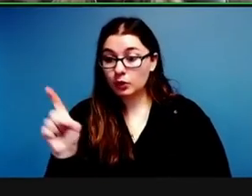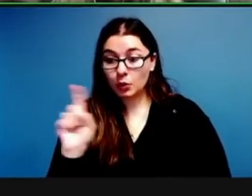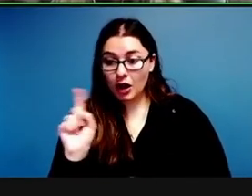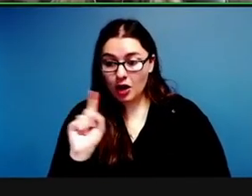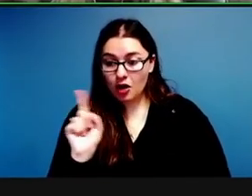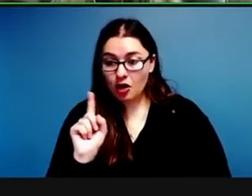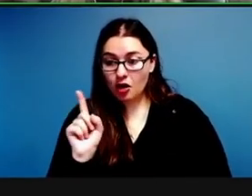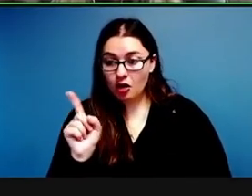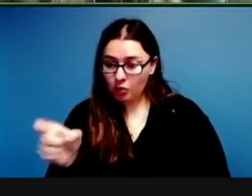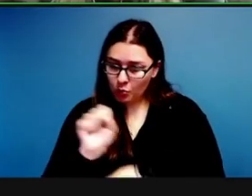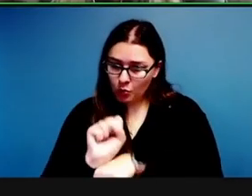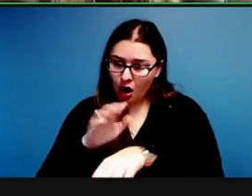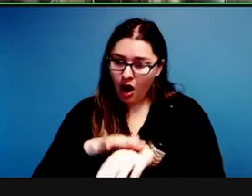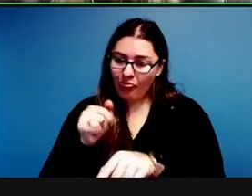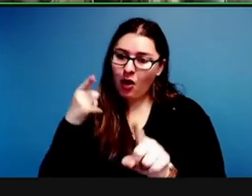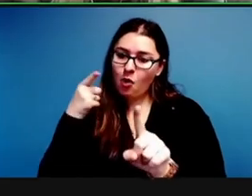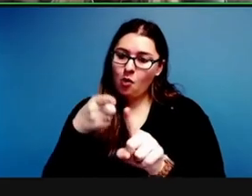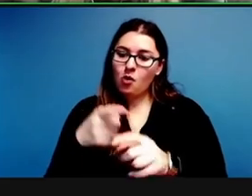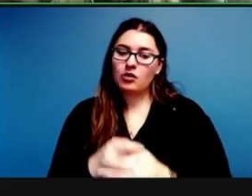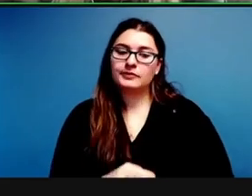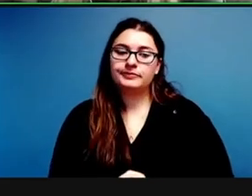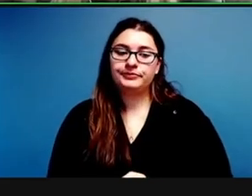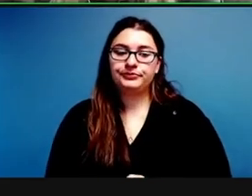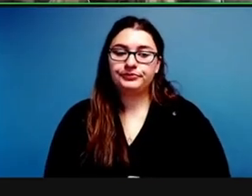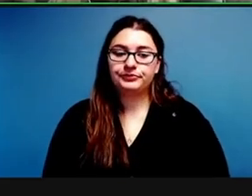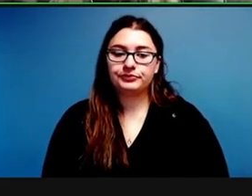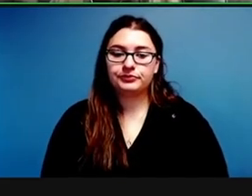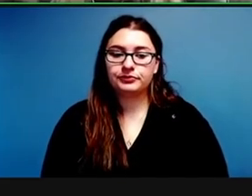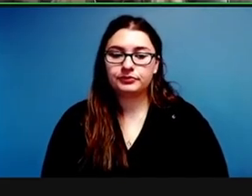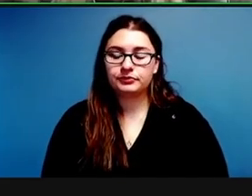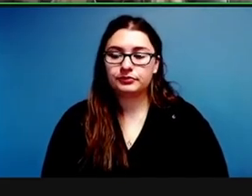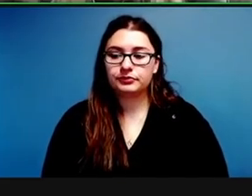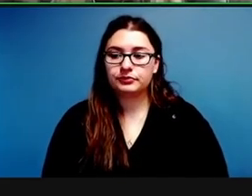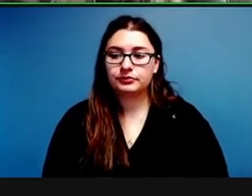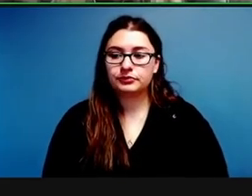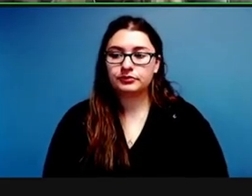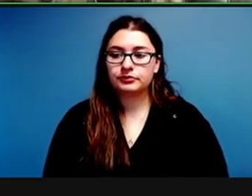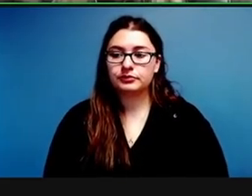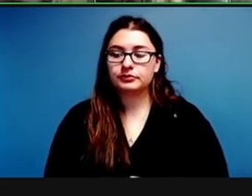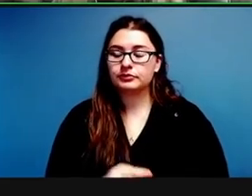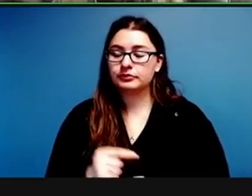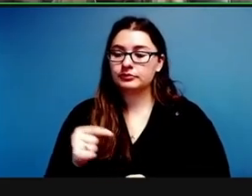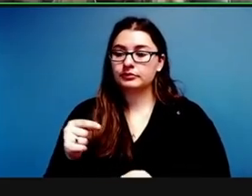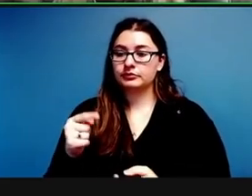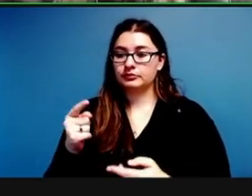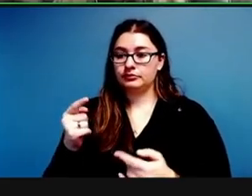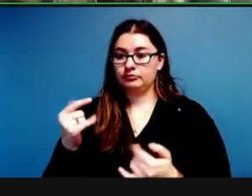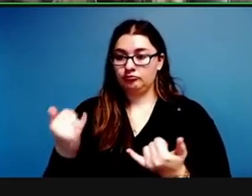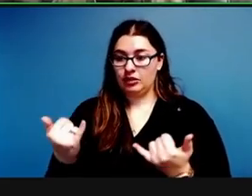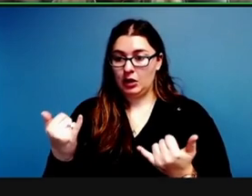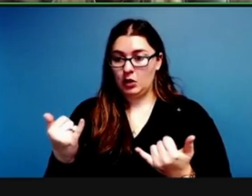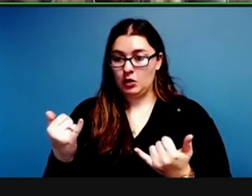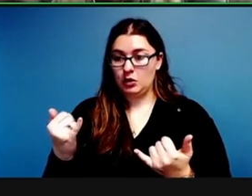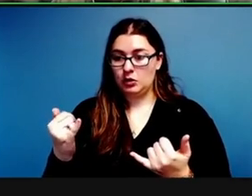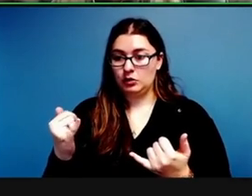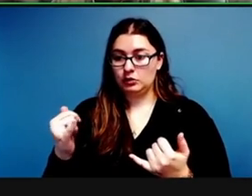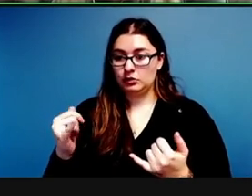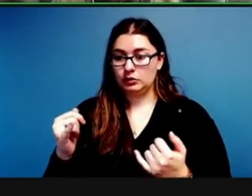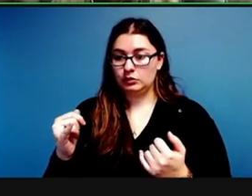Where would he be working on this goal? And this student at this time was